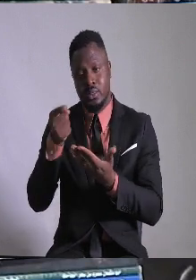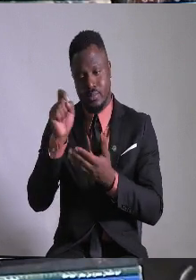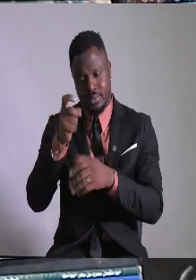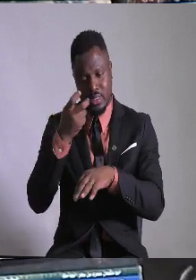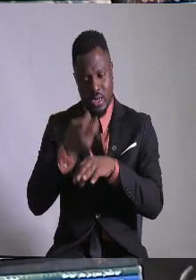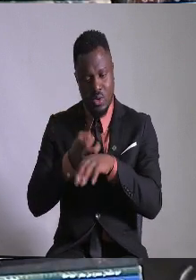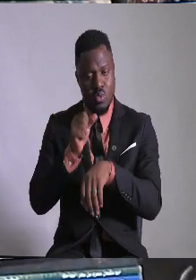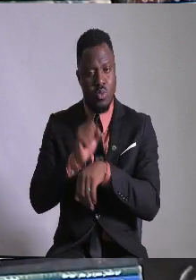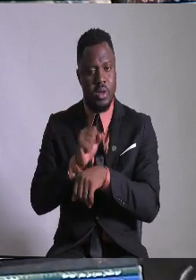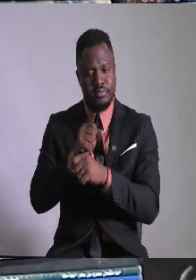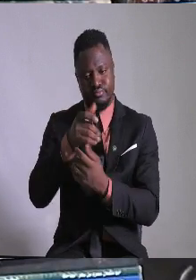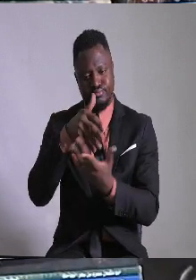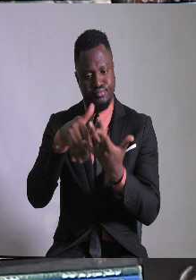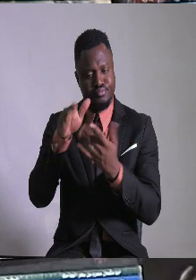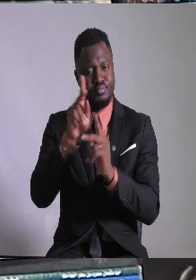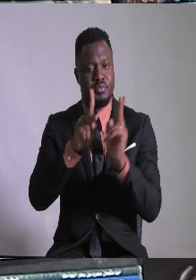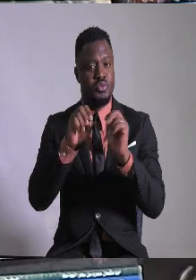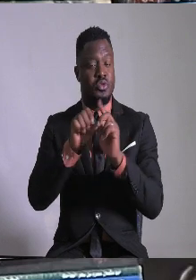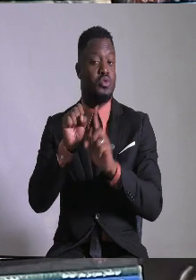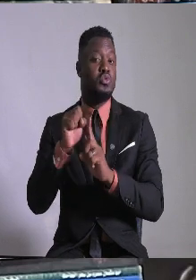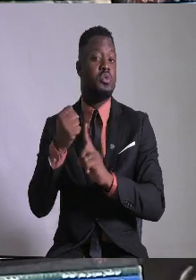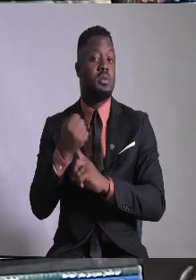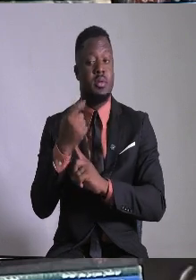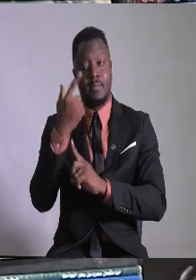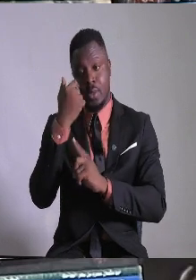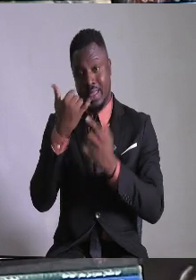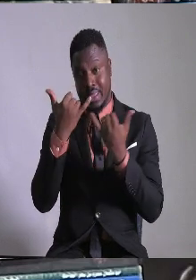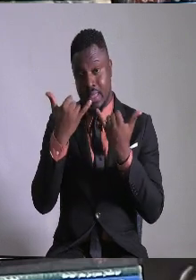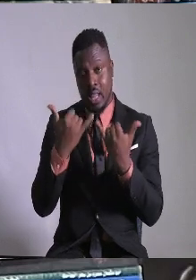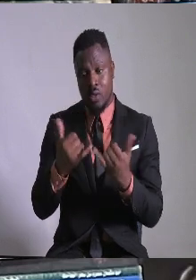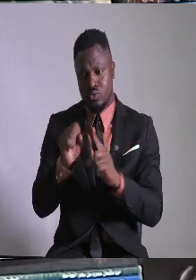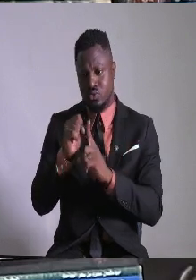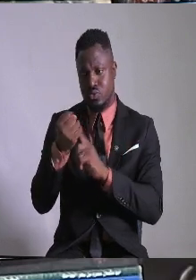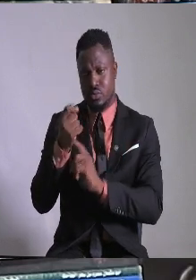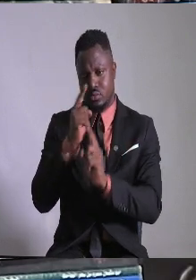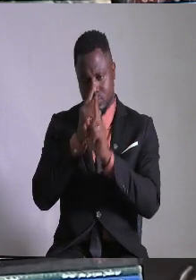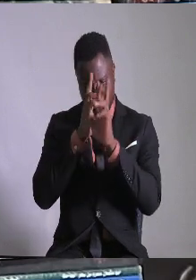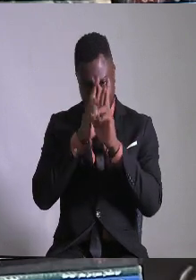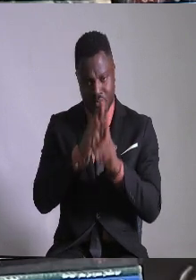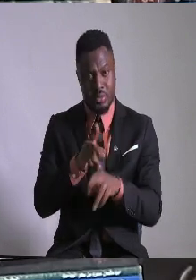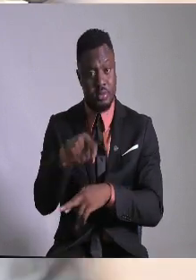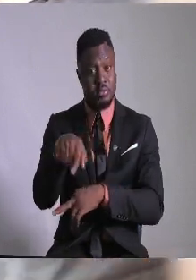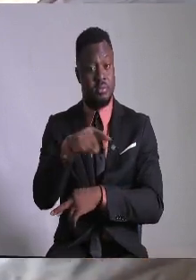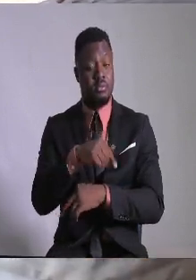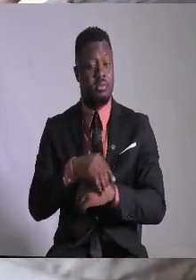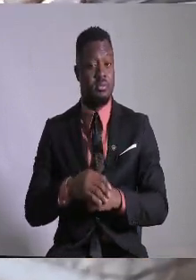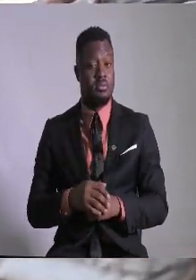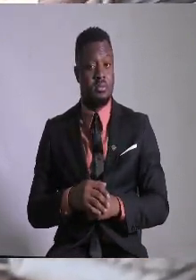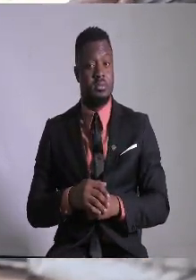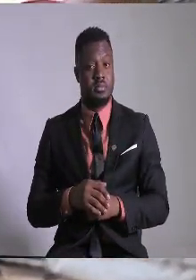they should be hardworking and mingle with people in the society, because now, society respects them.